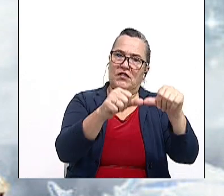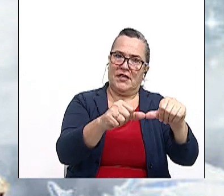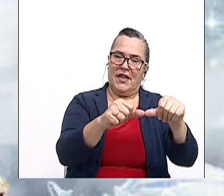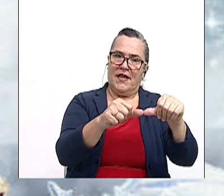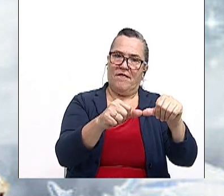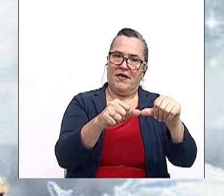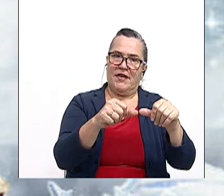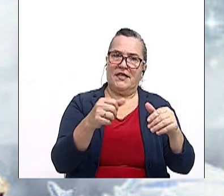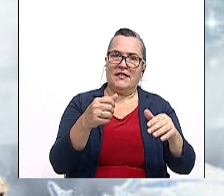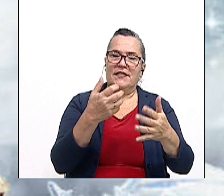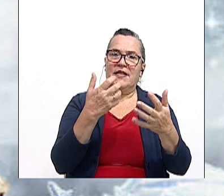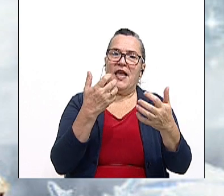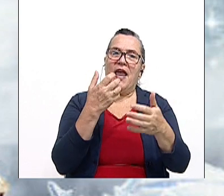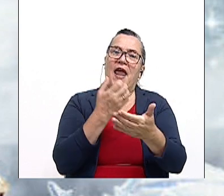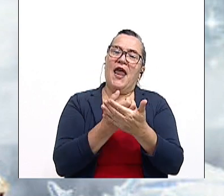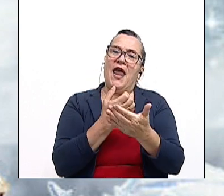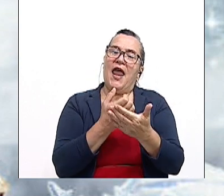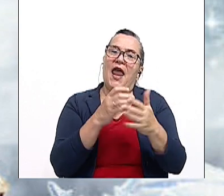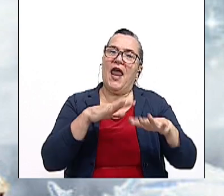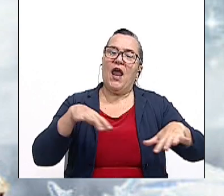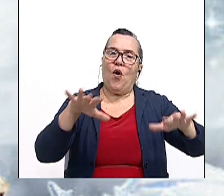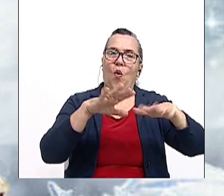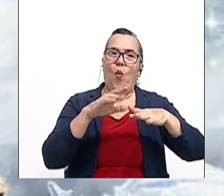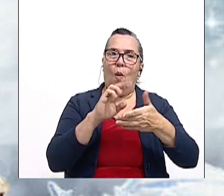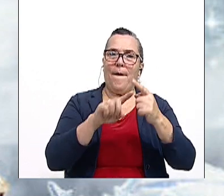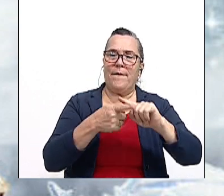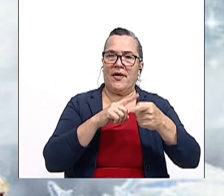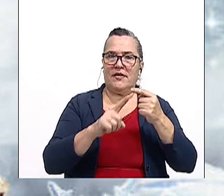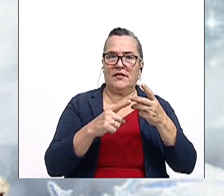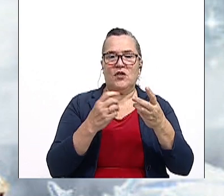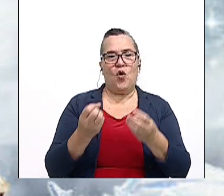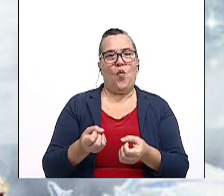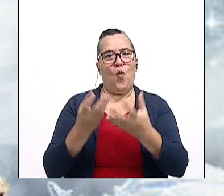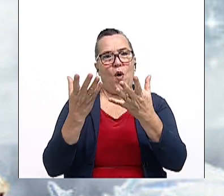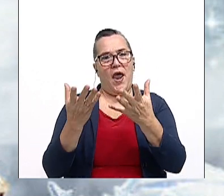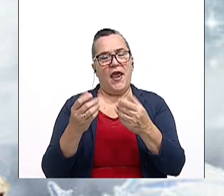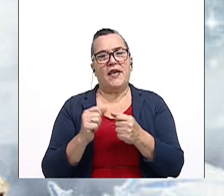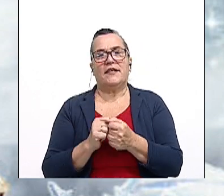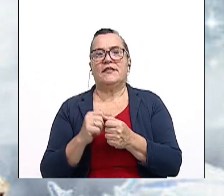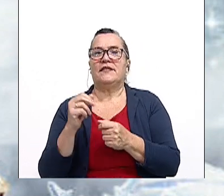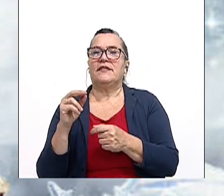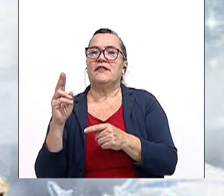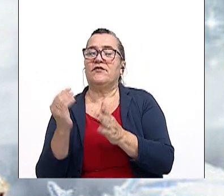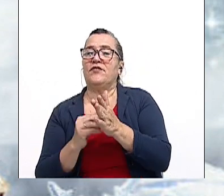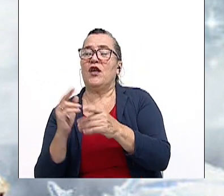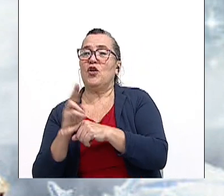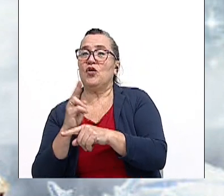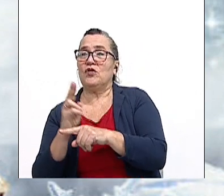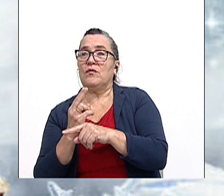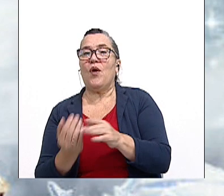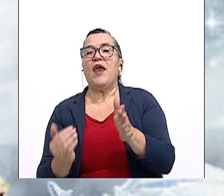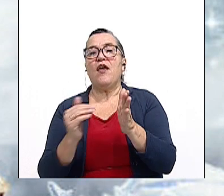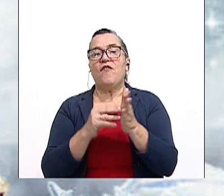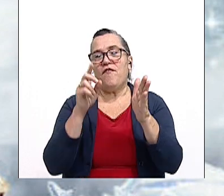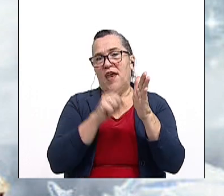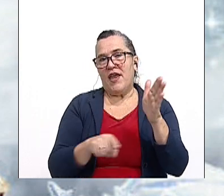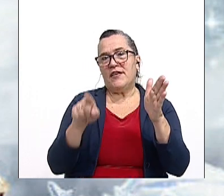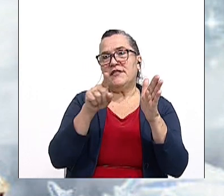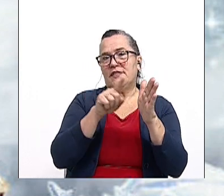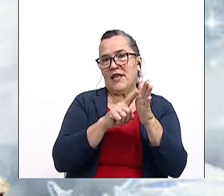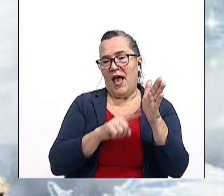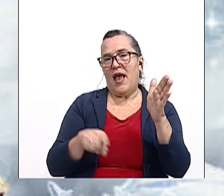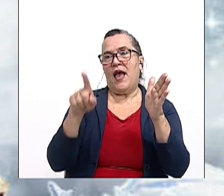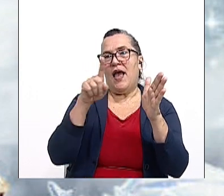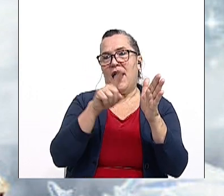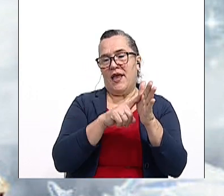Sustainable, eco-friendly, waste, environment, reusable, and recycle.